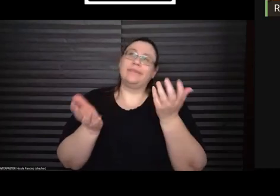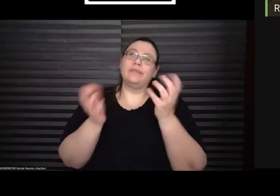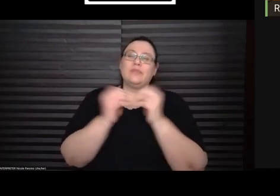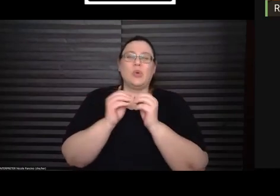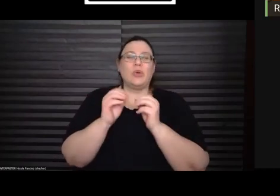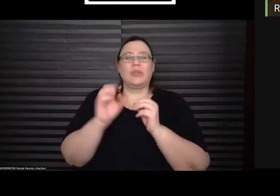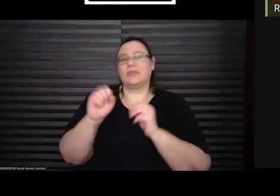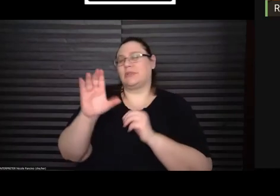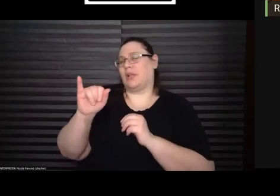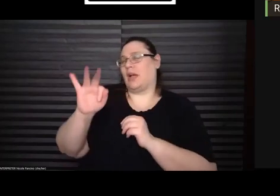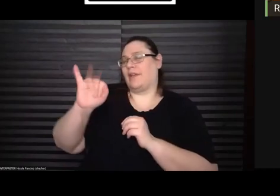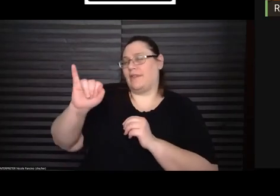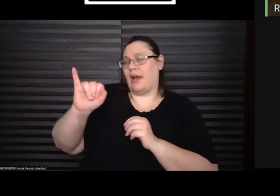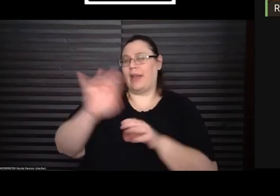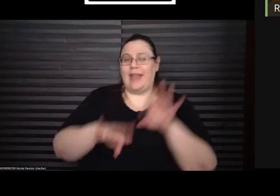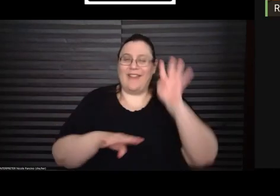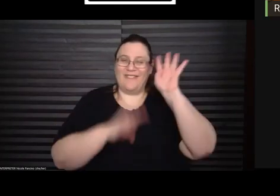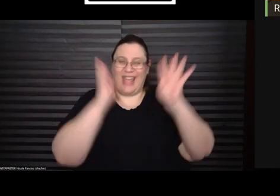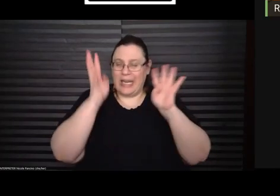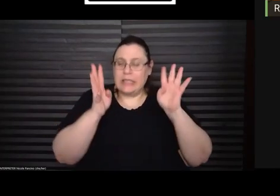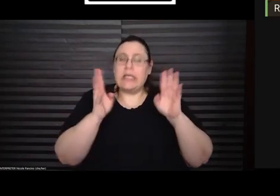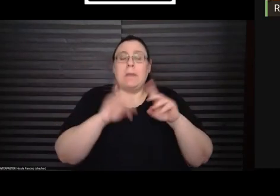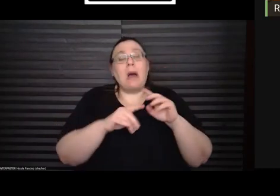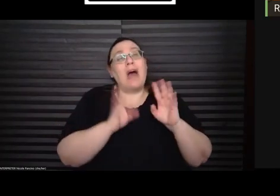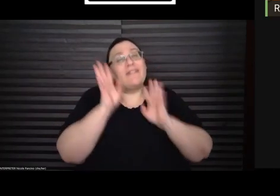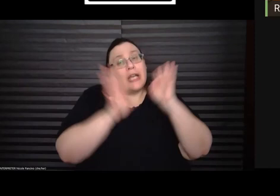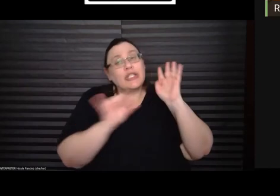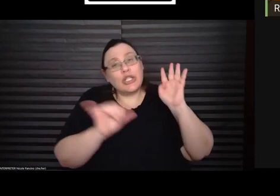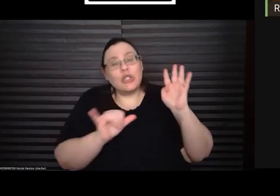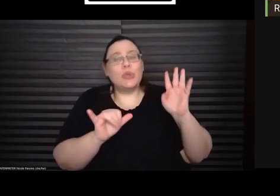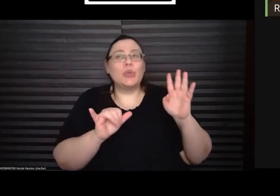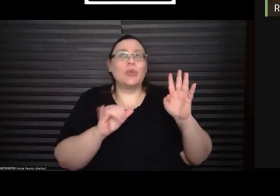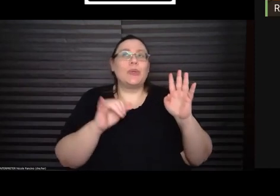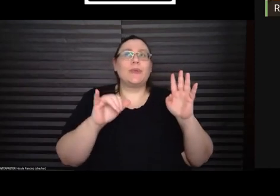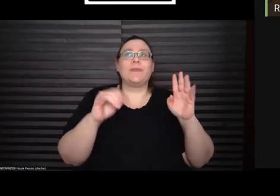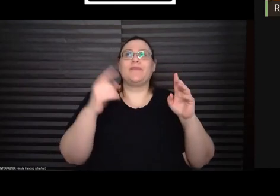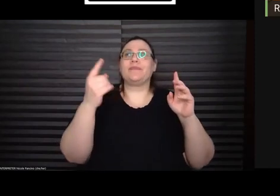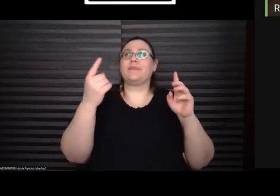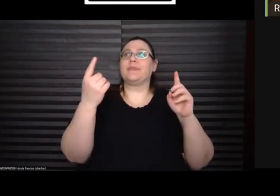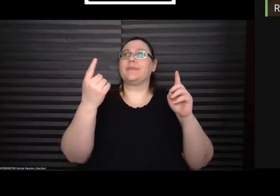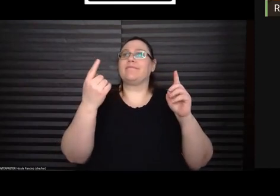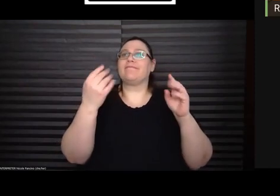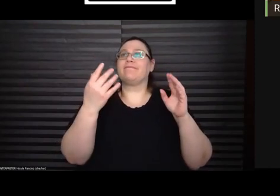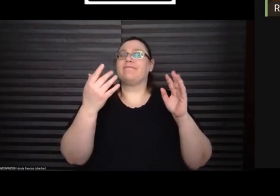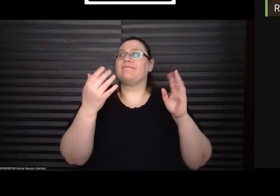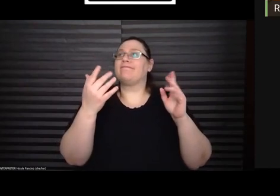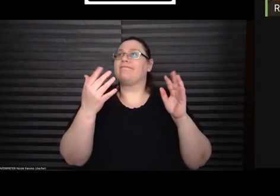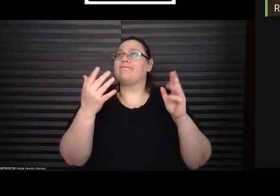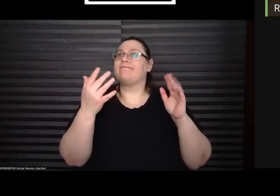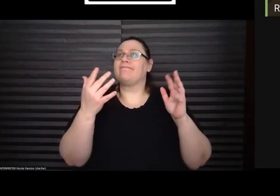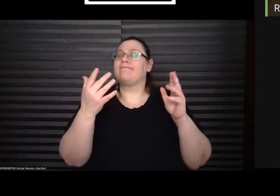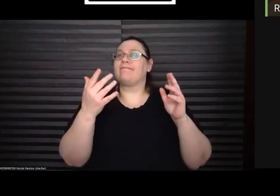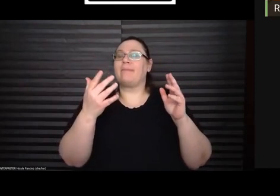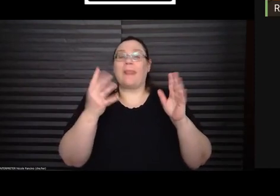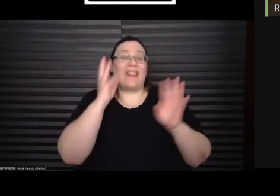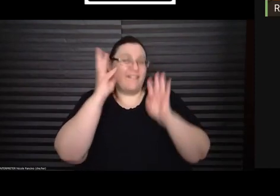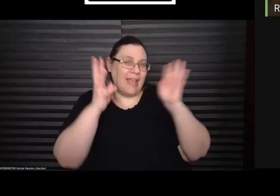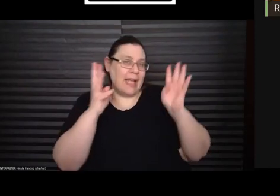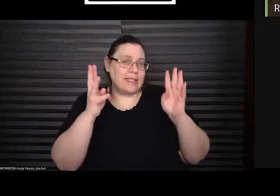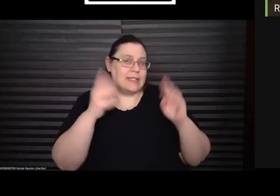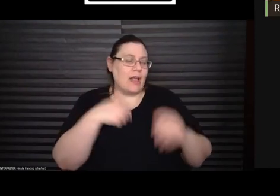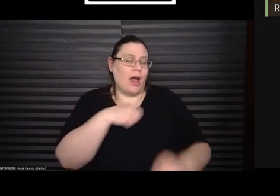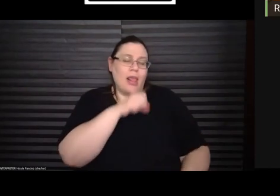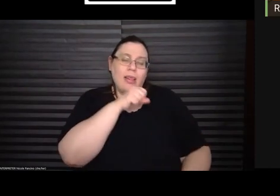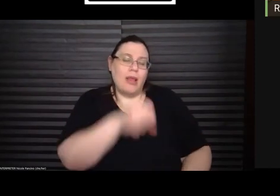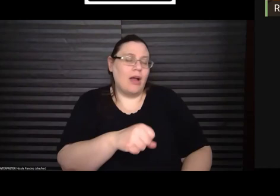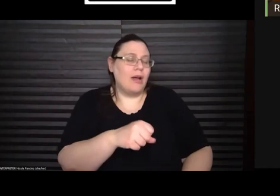with more with science fiction than with fantasy, but with fantasy in the sense that once again, like something in, you know, the fantasy that I